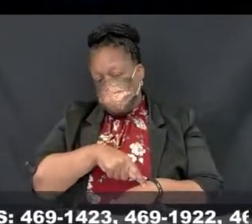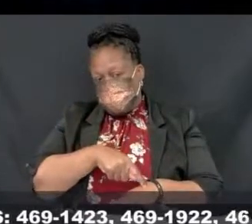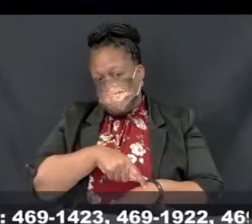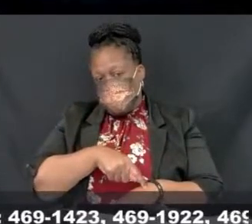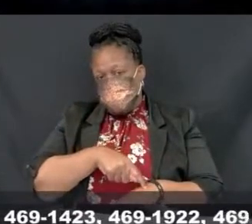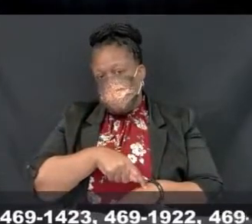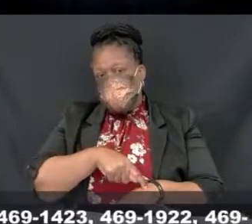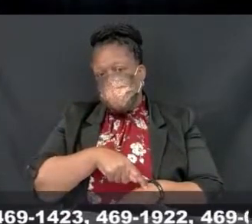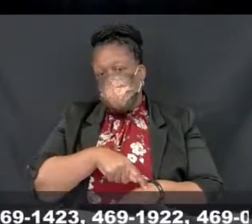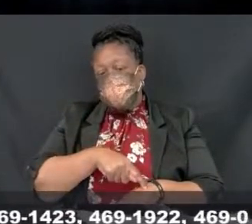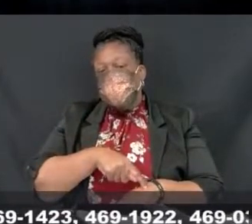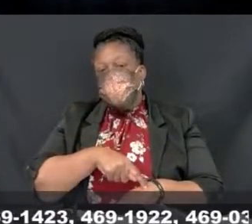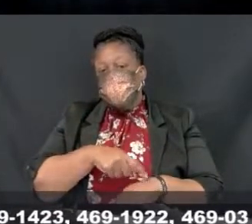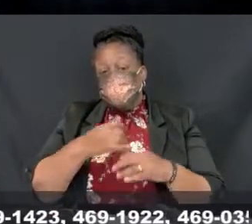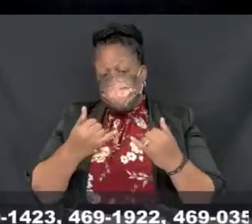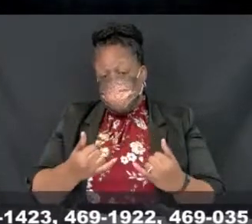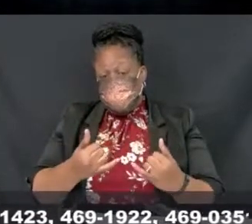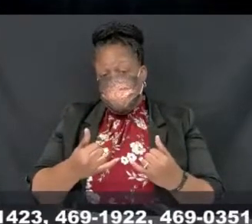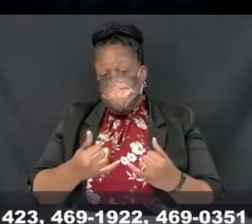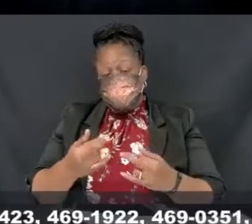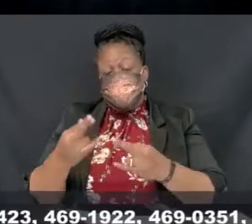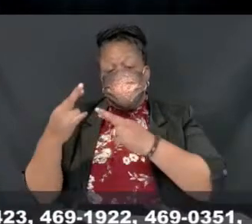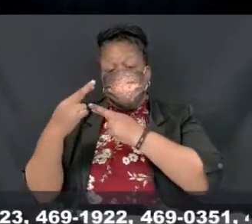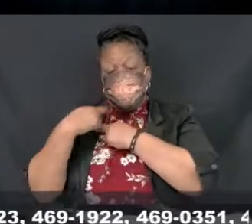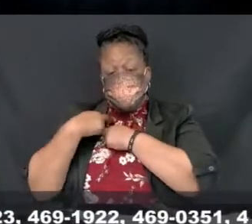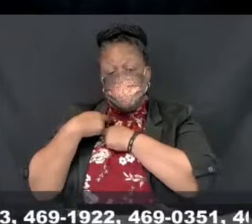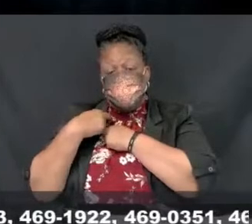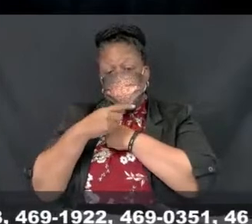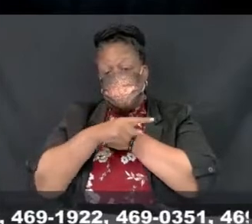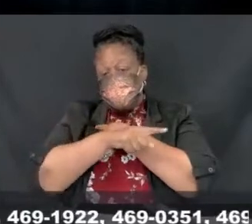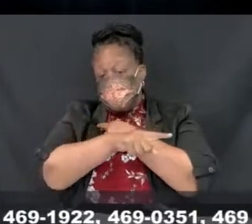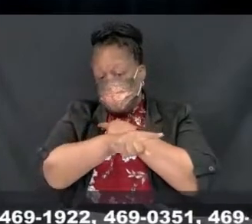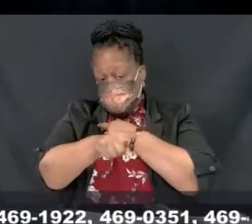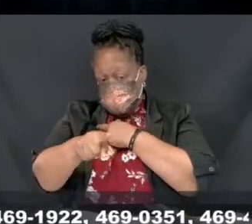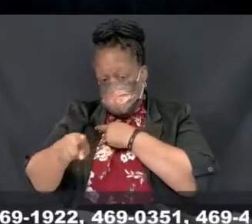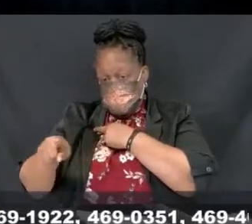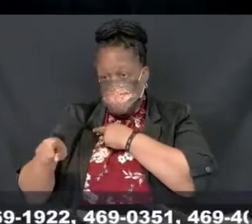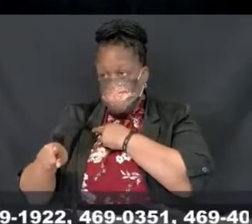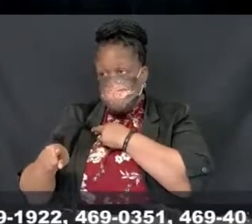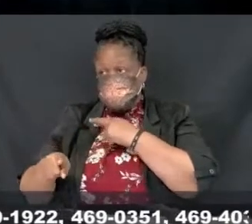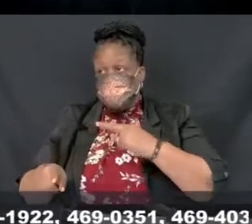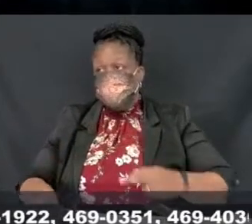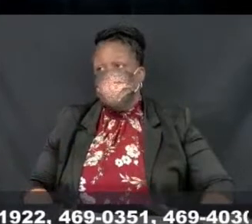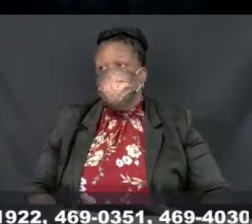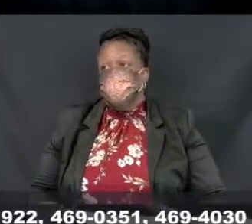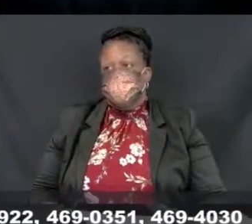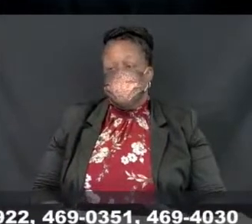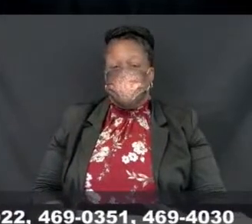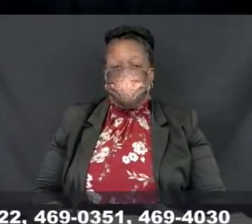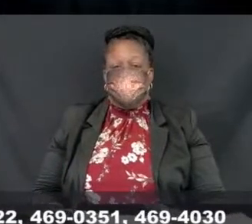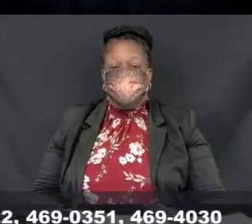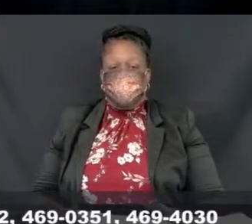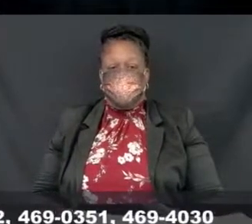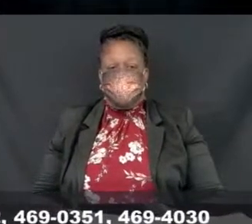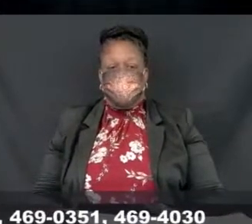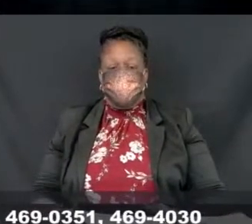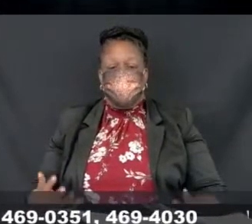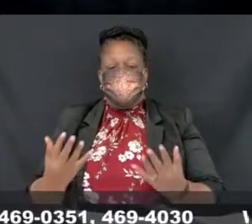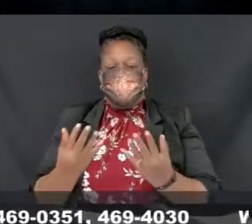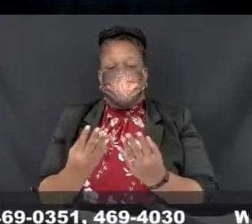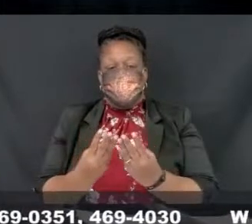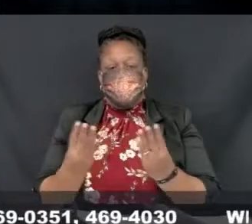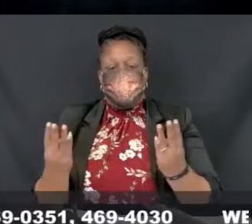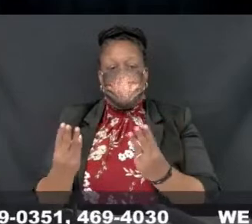wave, we handed over the responsibility to you. So you saw the fencing at Posante come down. You saw a number